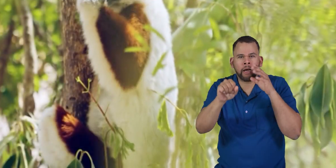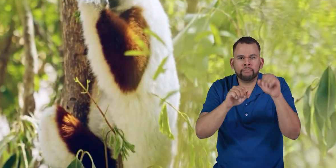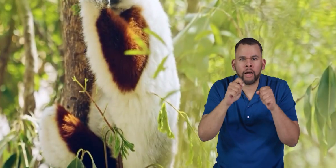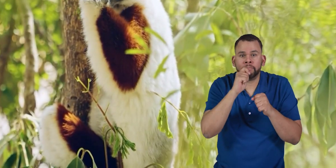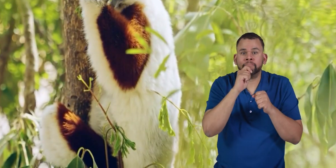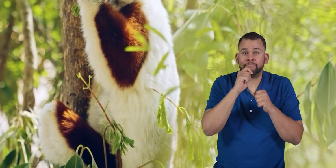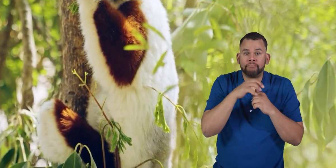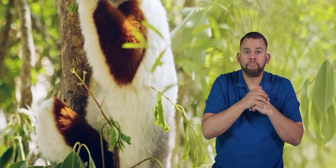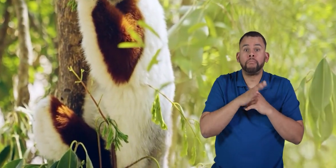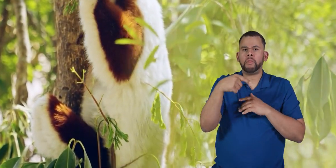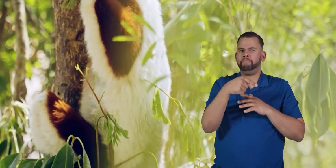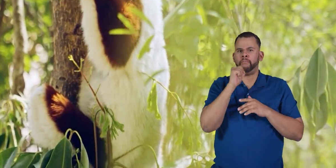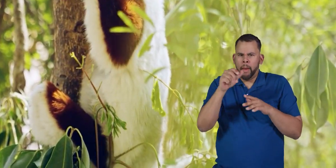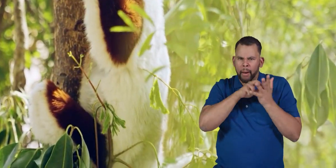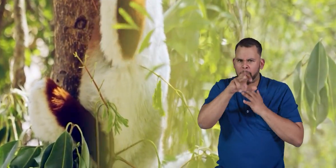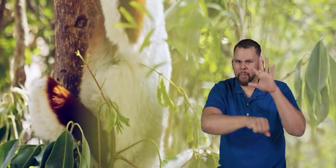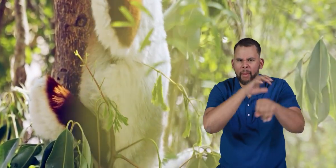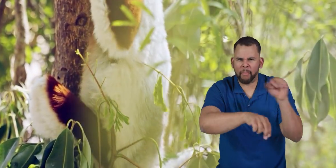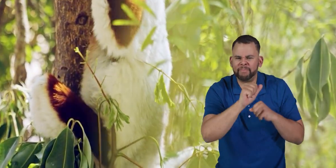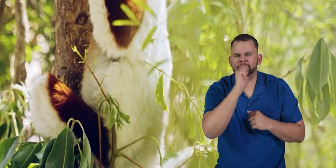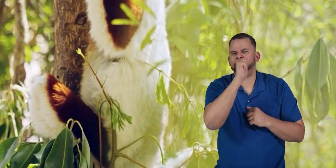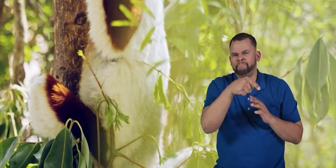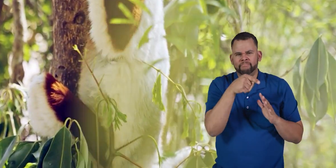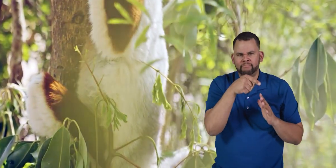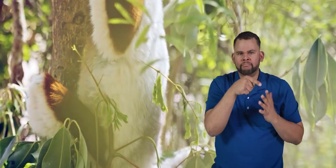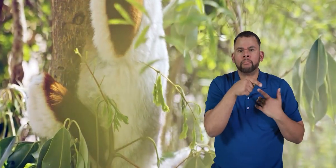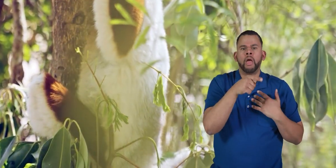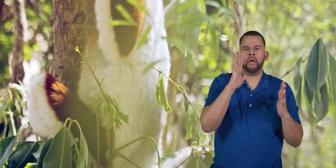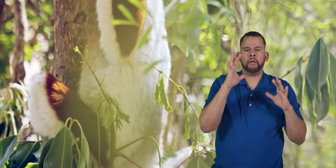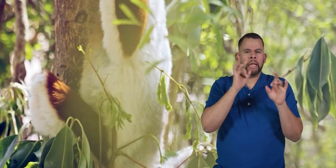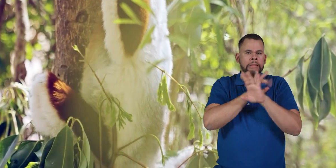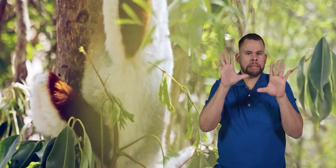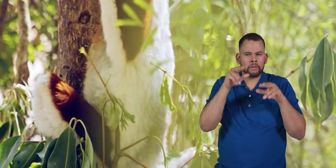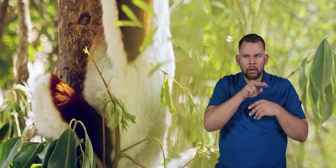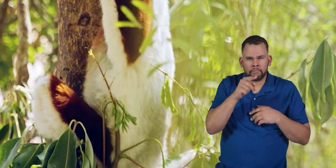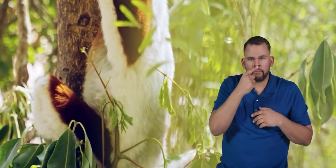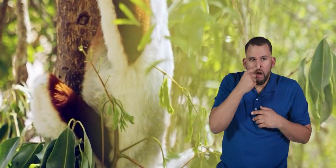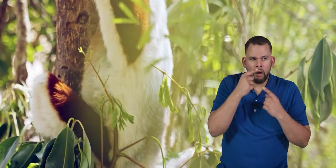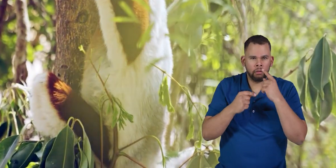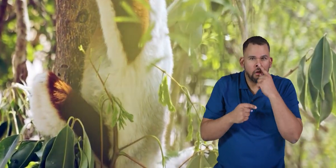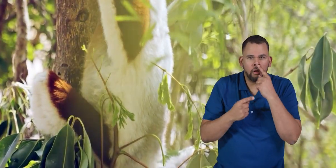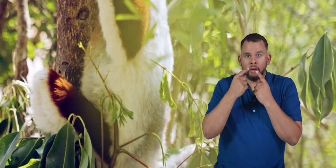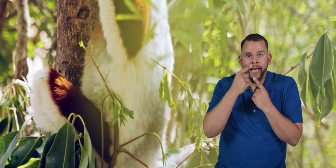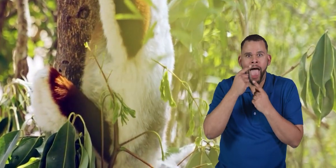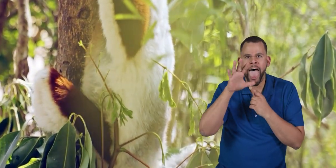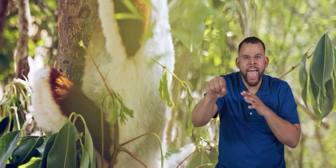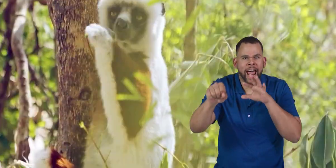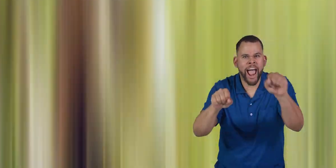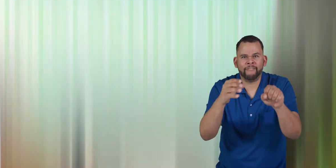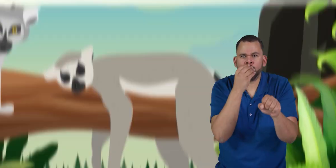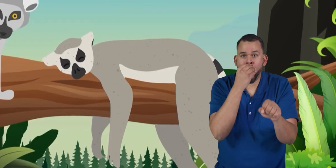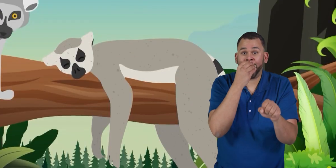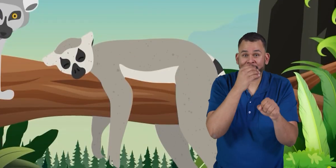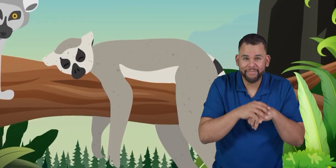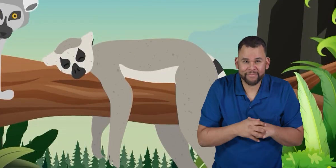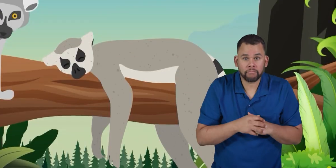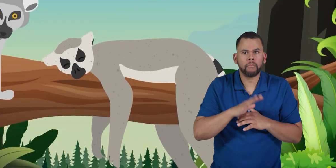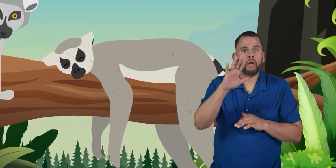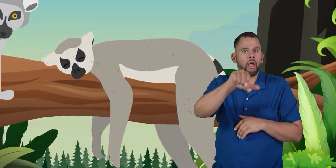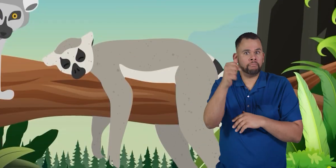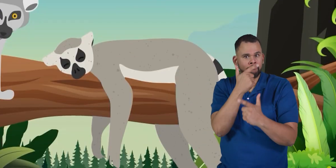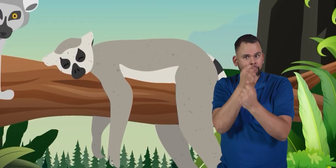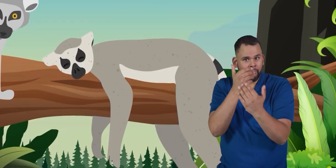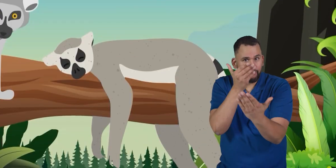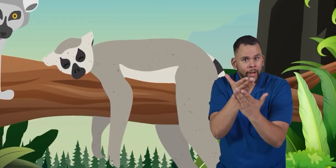so while they're not the fastest hunters they're skilled at finding delicious meals other